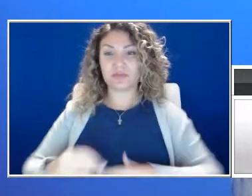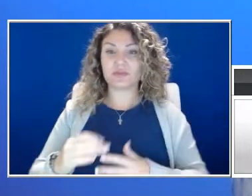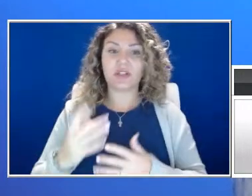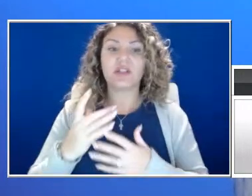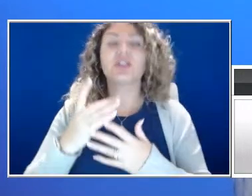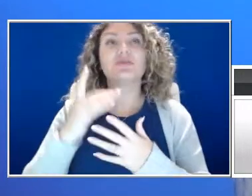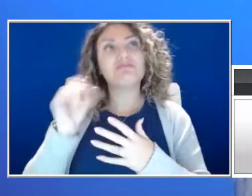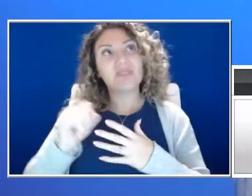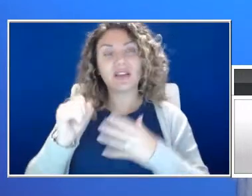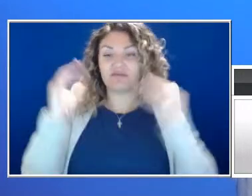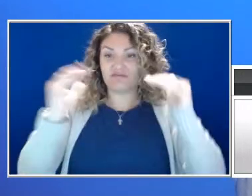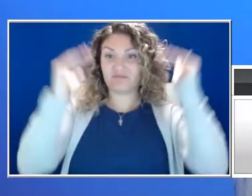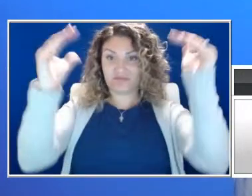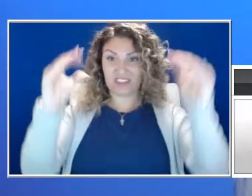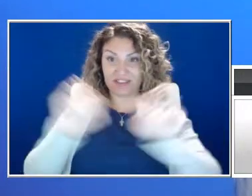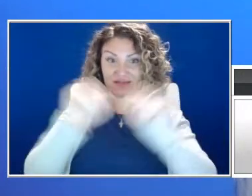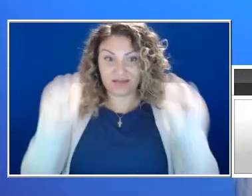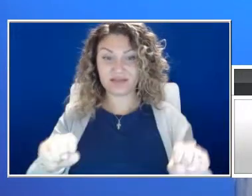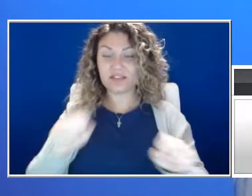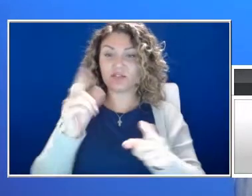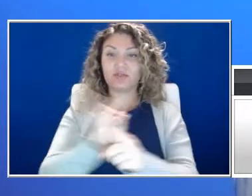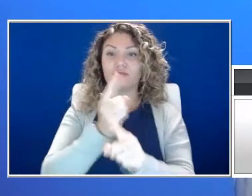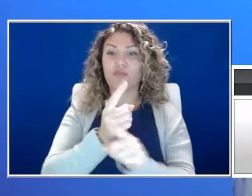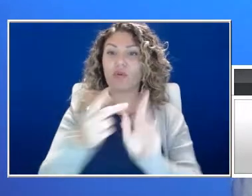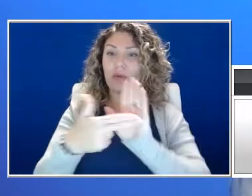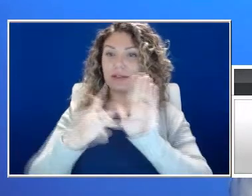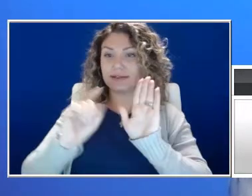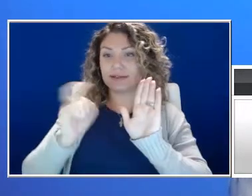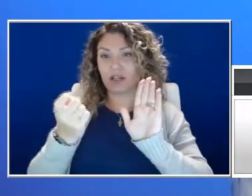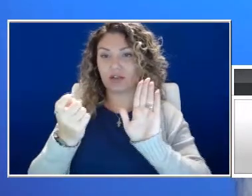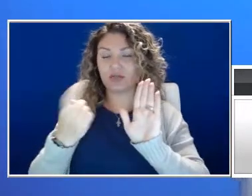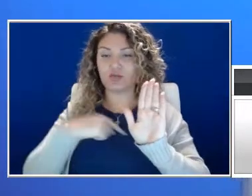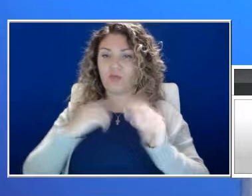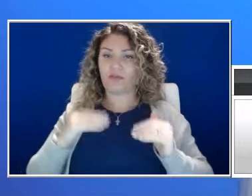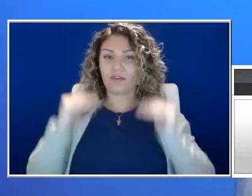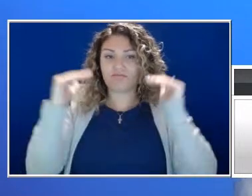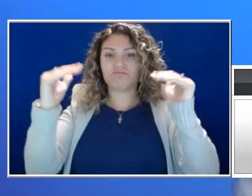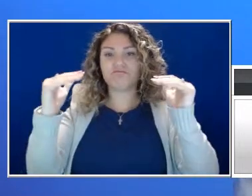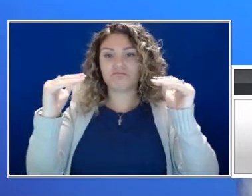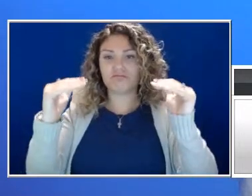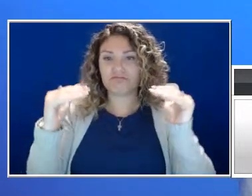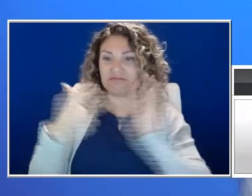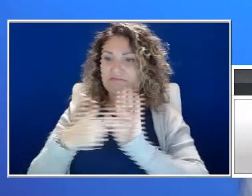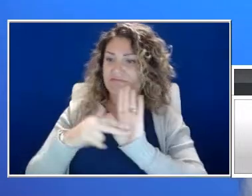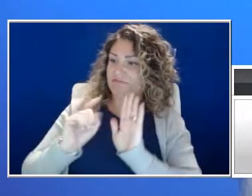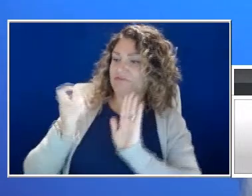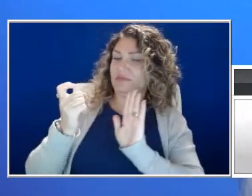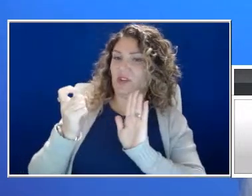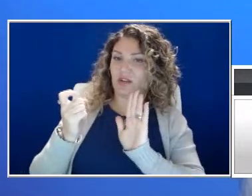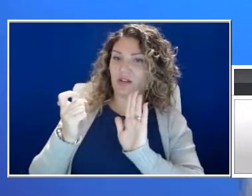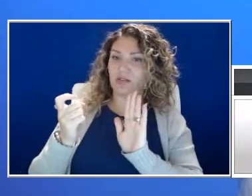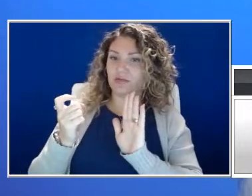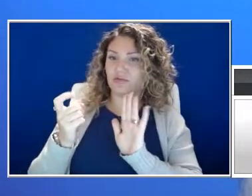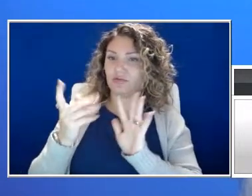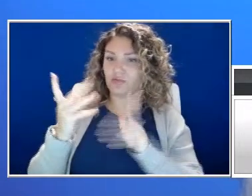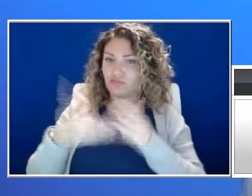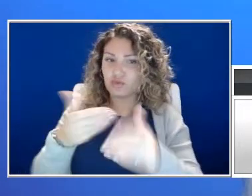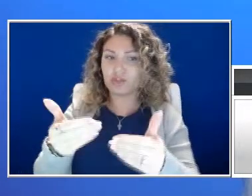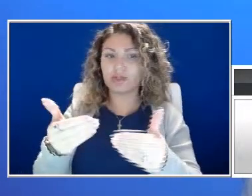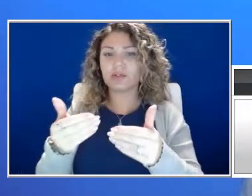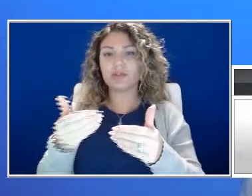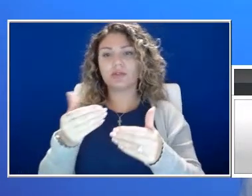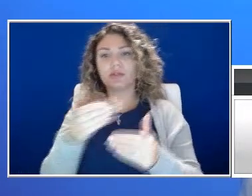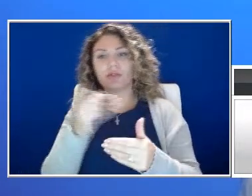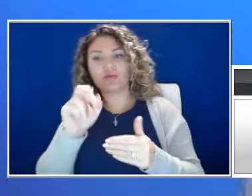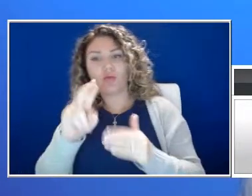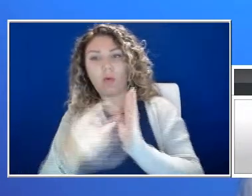that, so they can make the appropriate diagnosis. We have really advancement of diagnostic procedures or techniques that